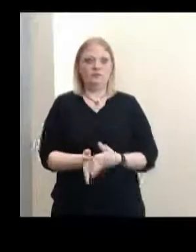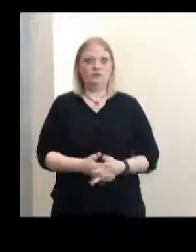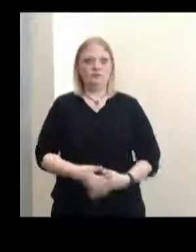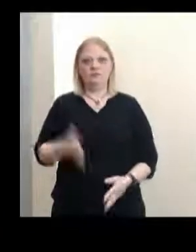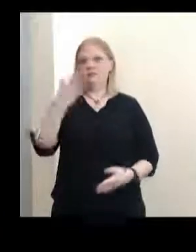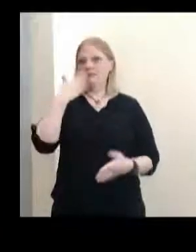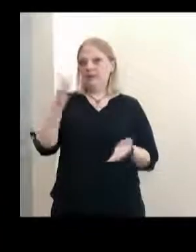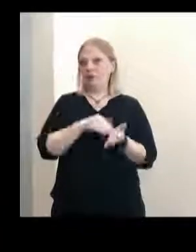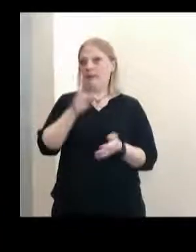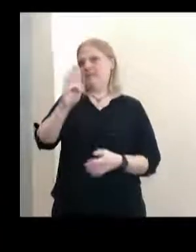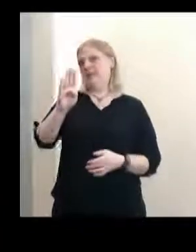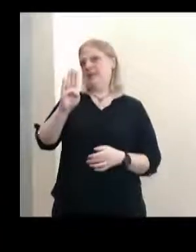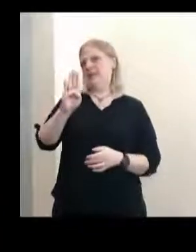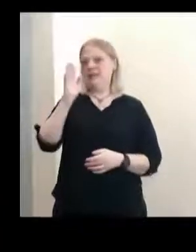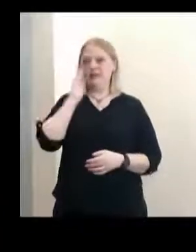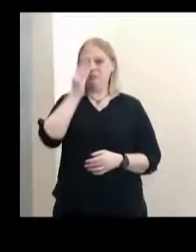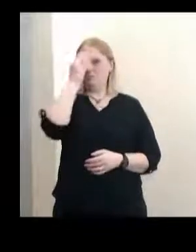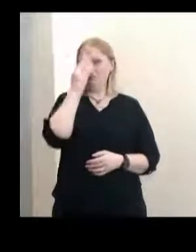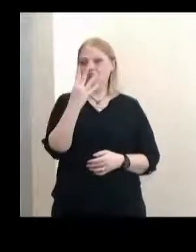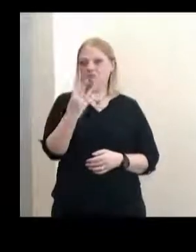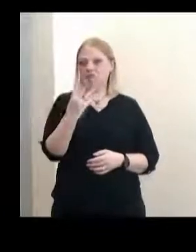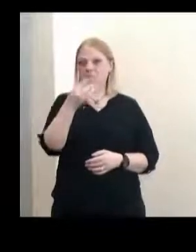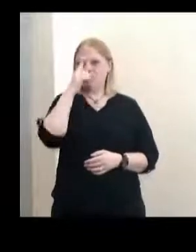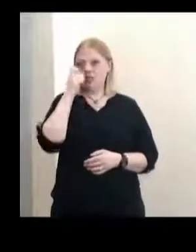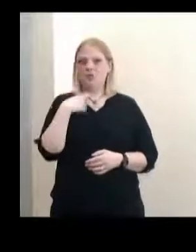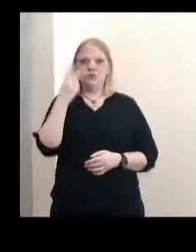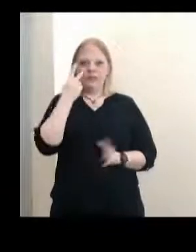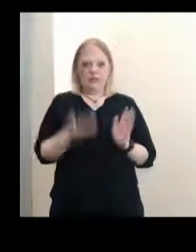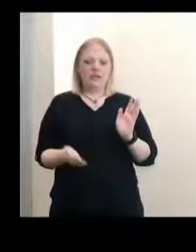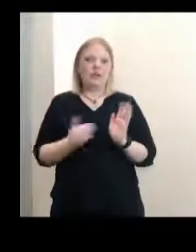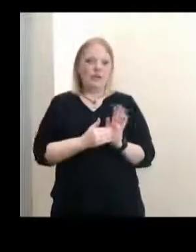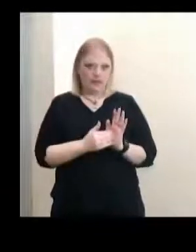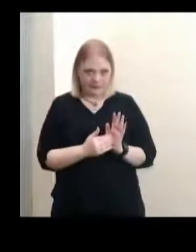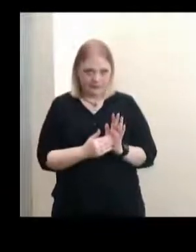Thank you, Dr. B. And I will just note, because we've seen it again,